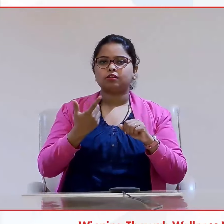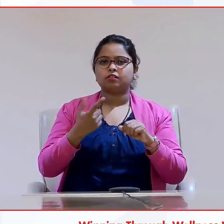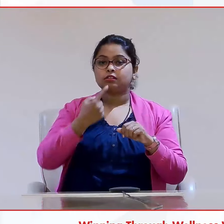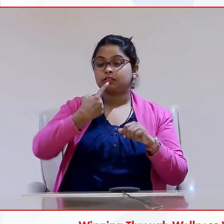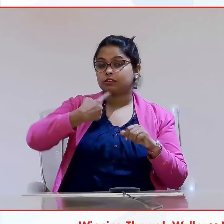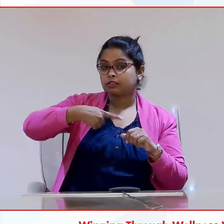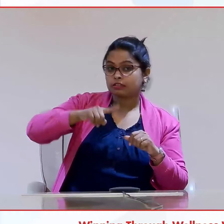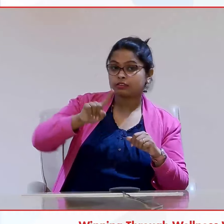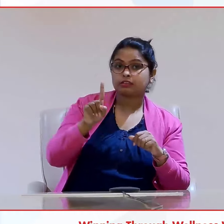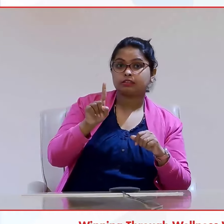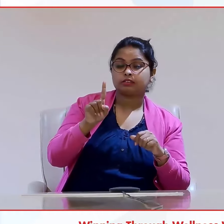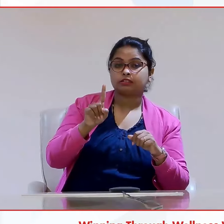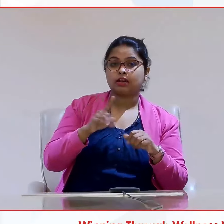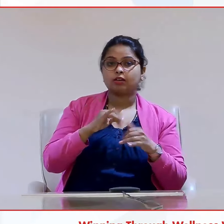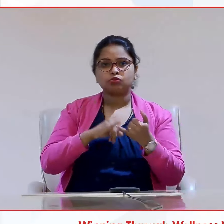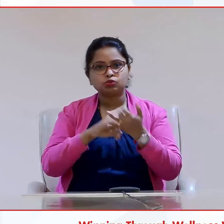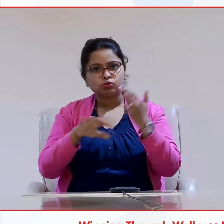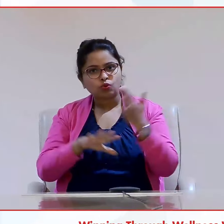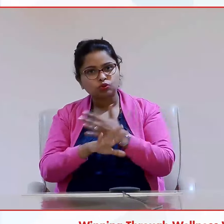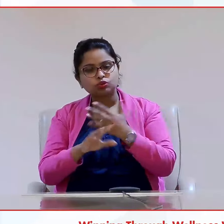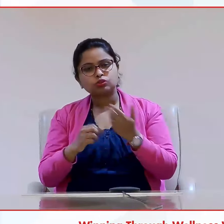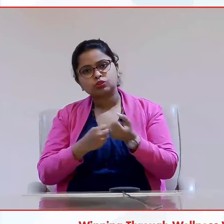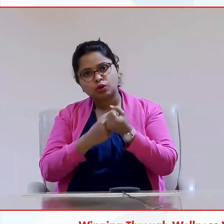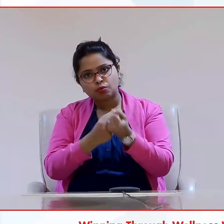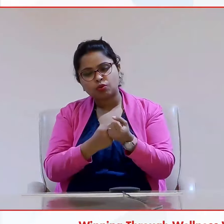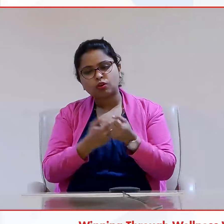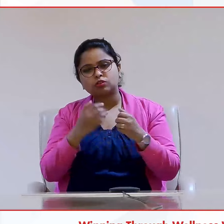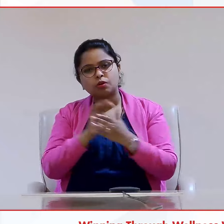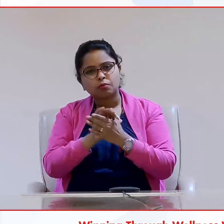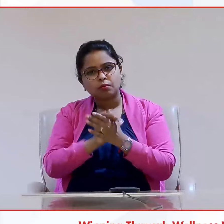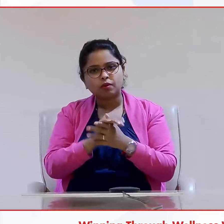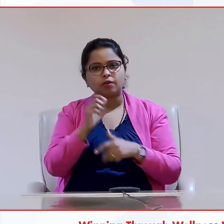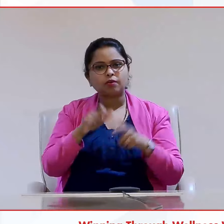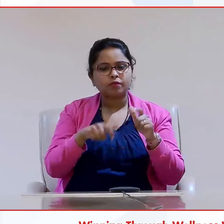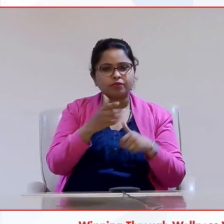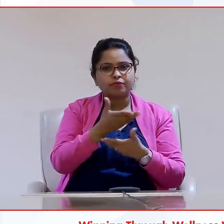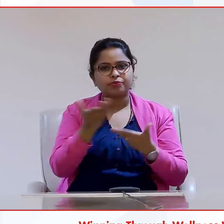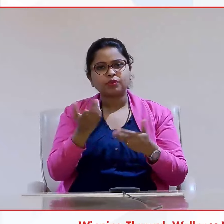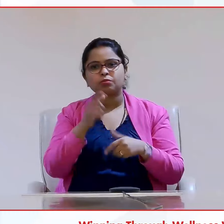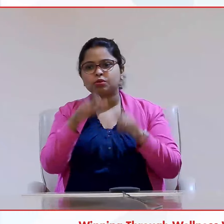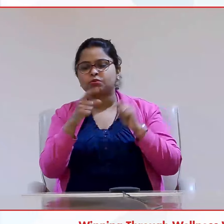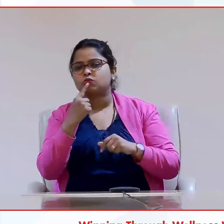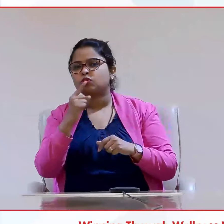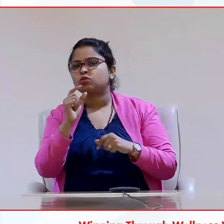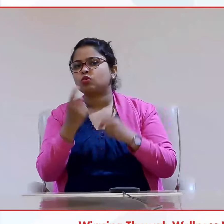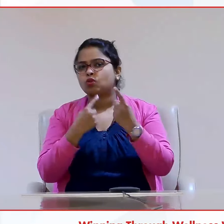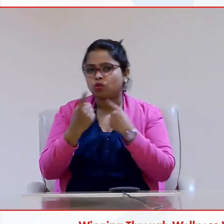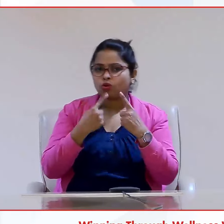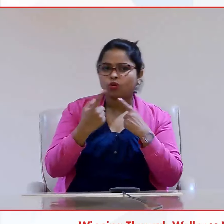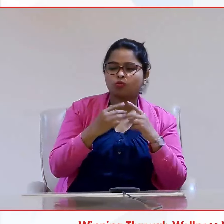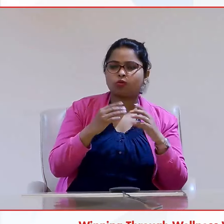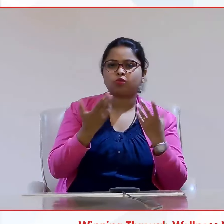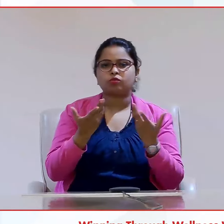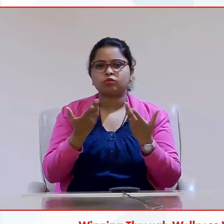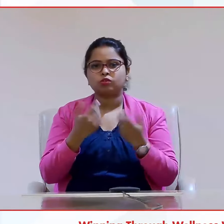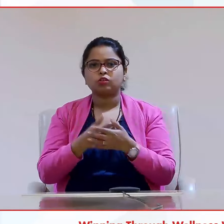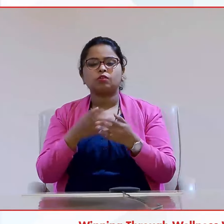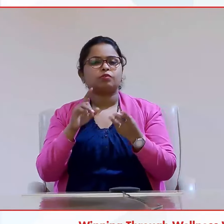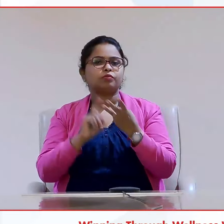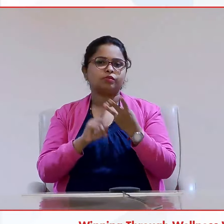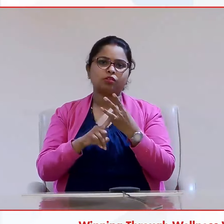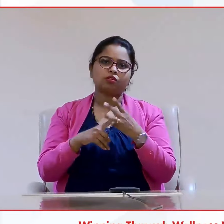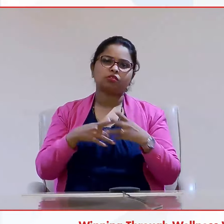ki have a social support, have a set of friends, people who you can trust, who you can talk to about. And thirdly,